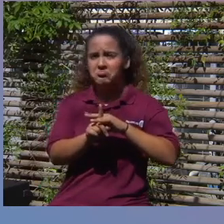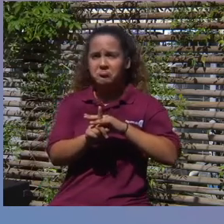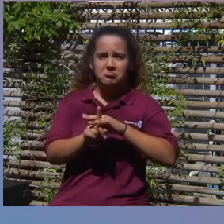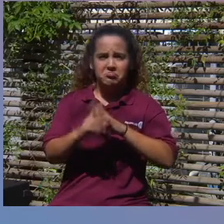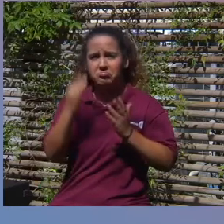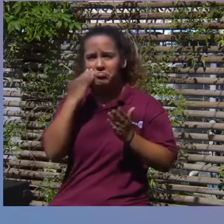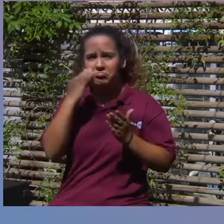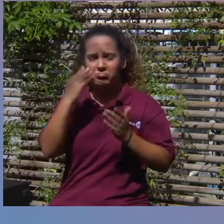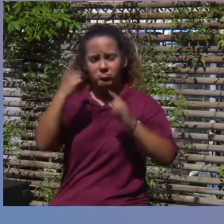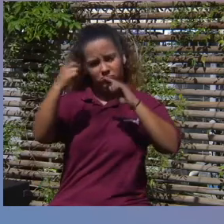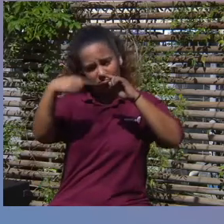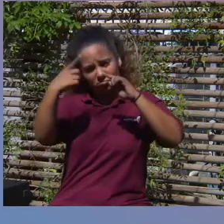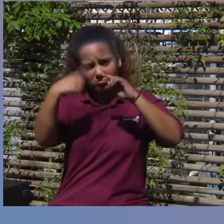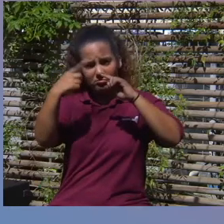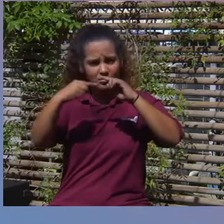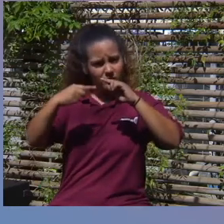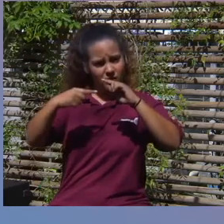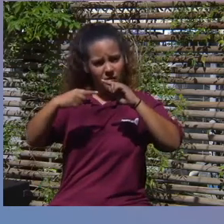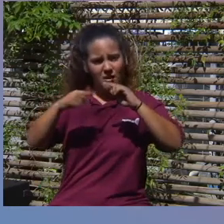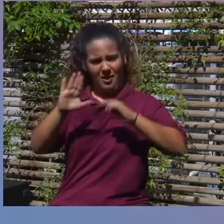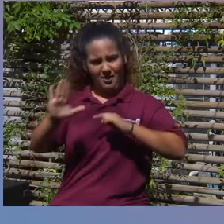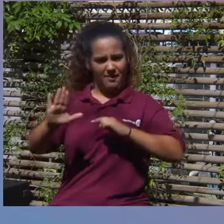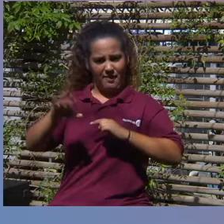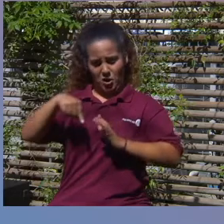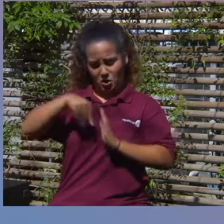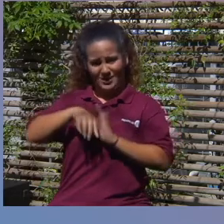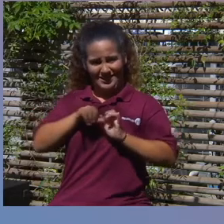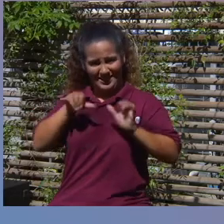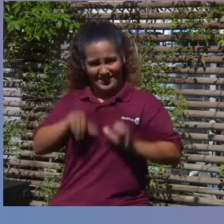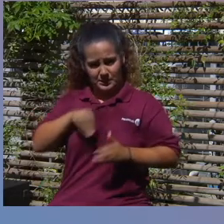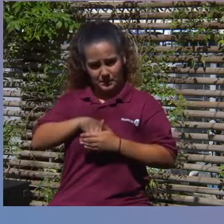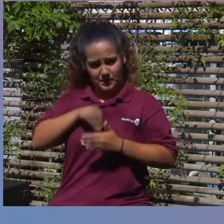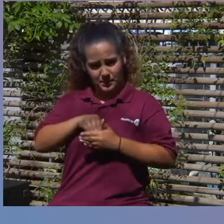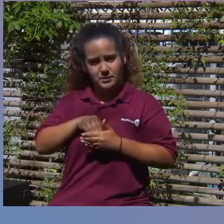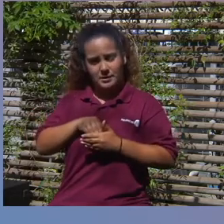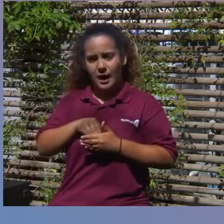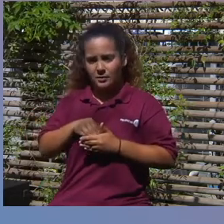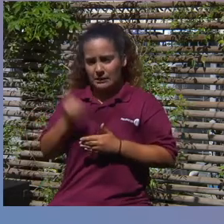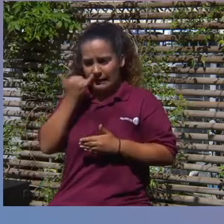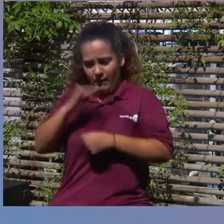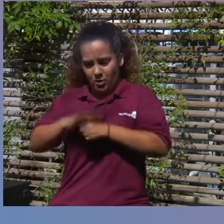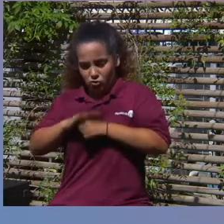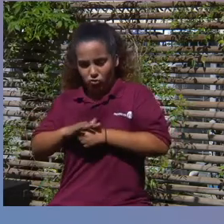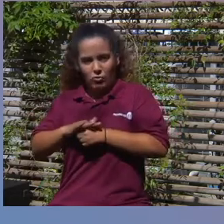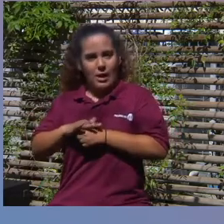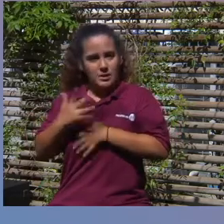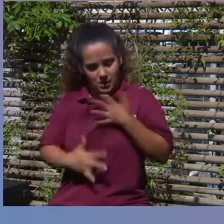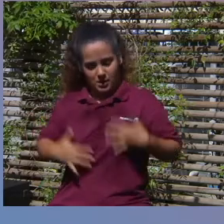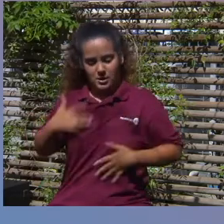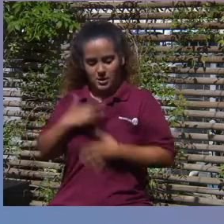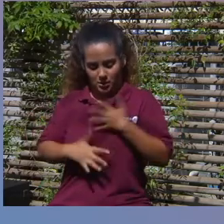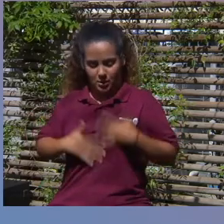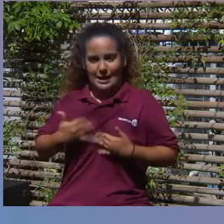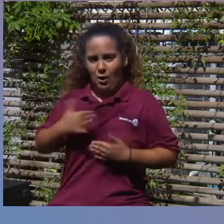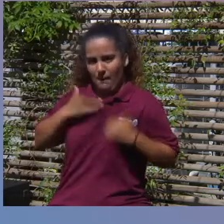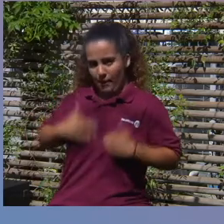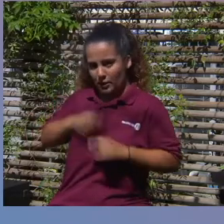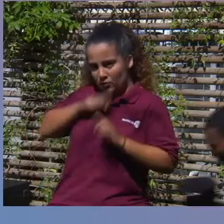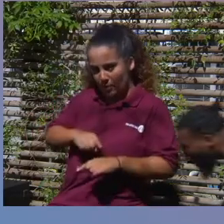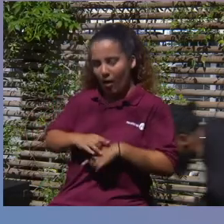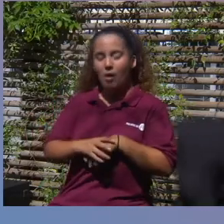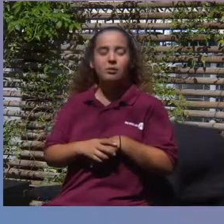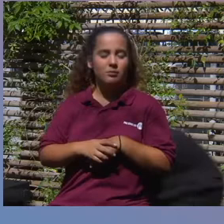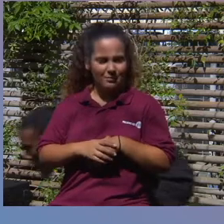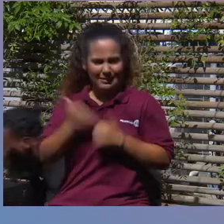or like, you know, in their nervous system, in a certain kind of like distress that like that cause them to be dysregulated in the ways in which they're able to engage